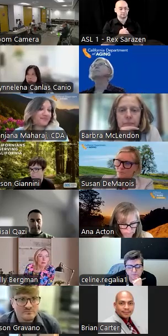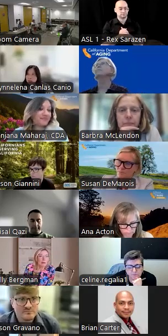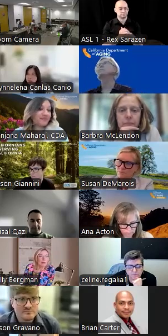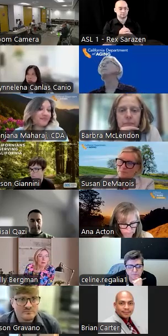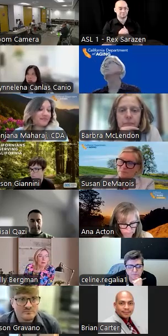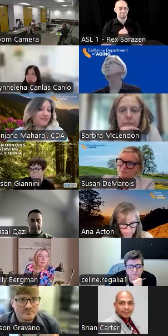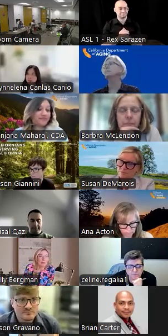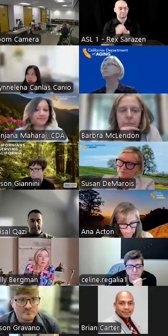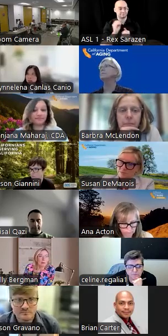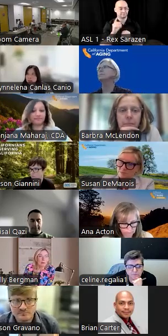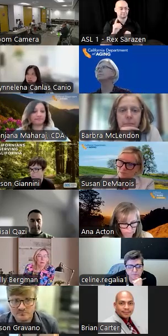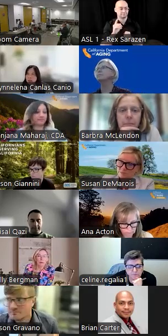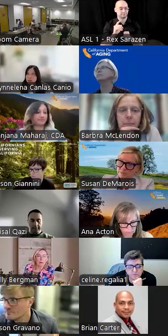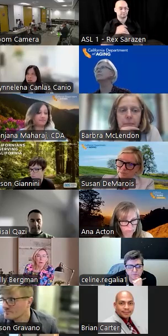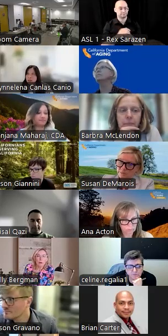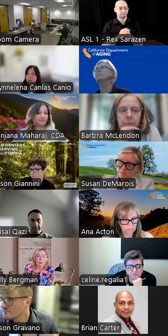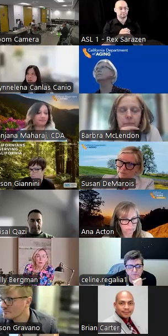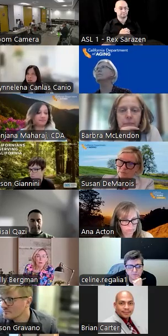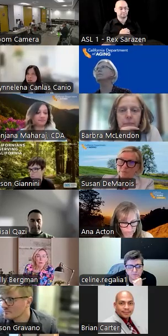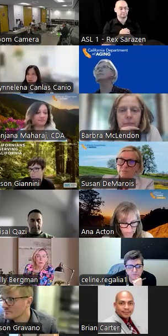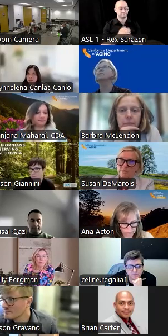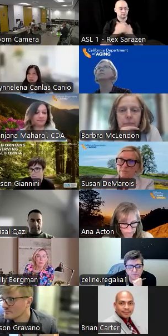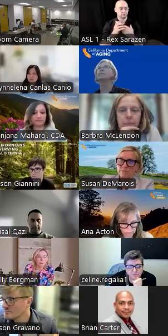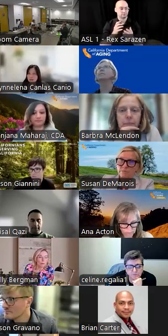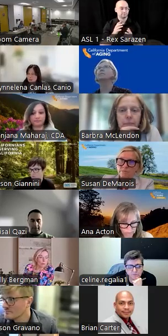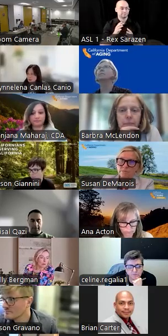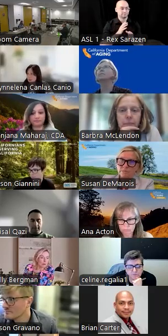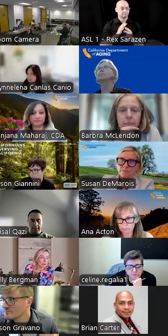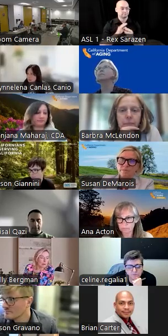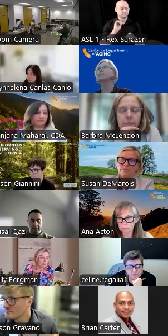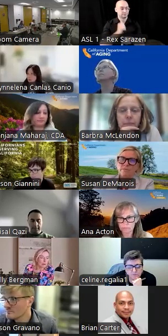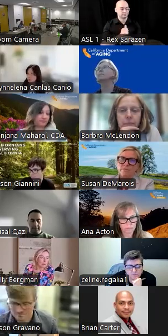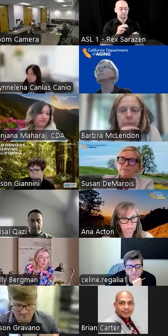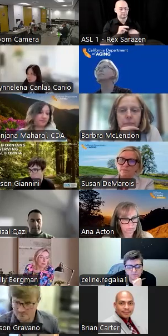I'd like to formally motion to approve the